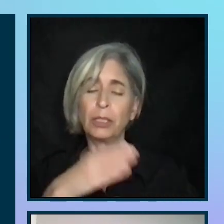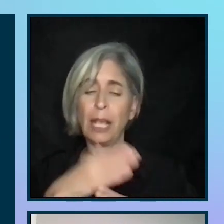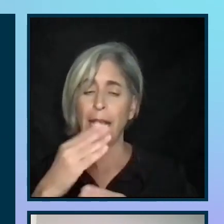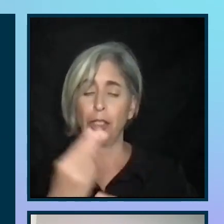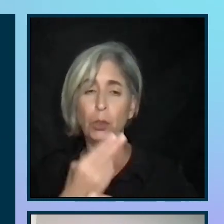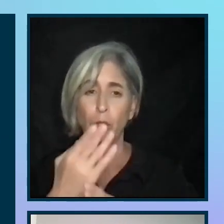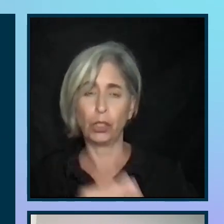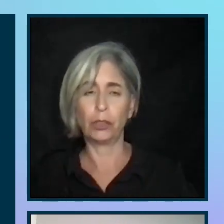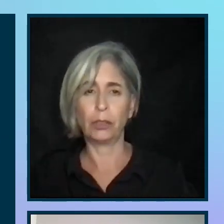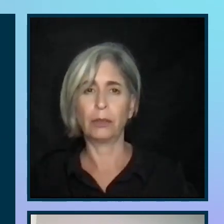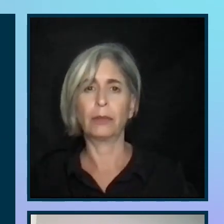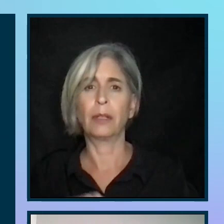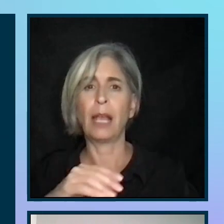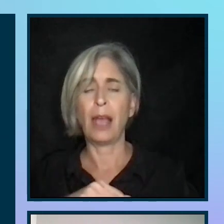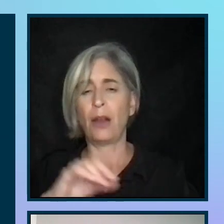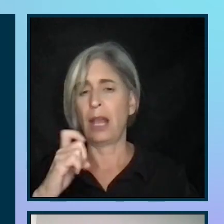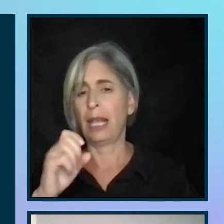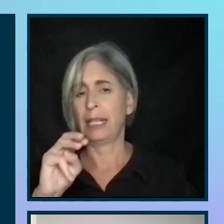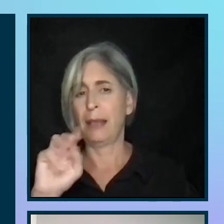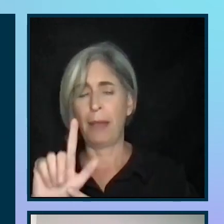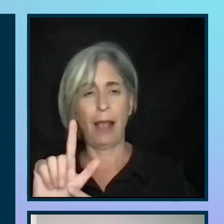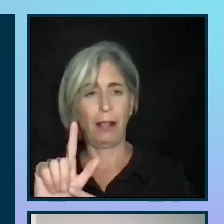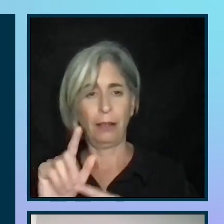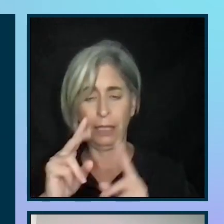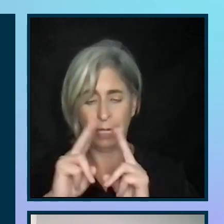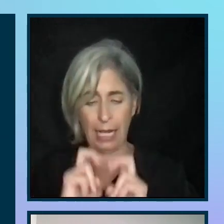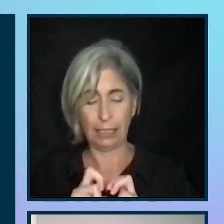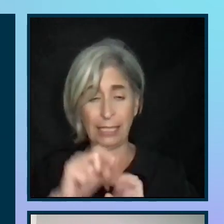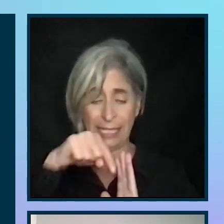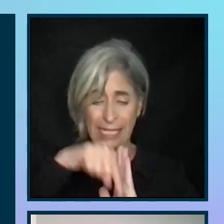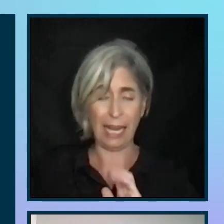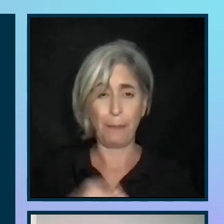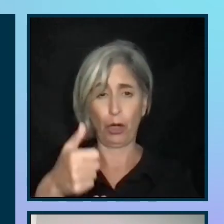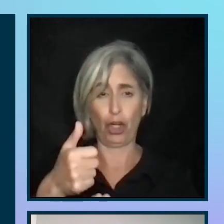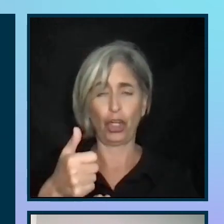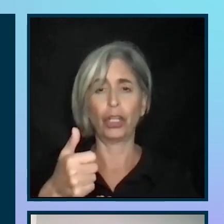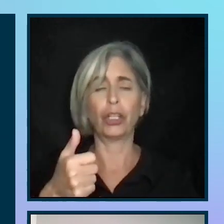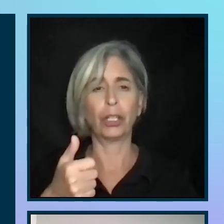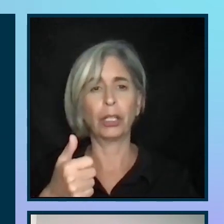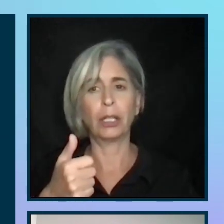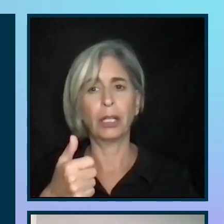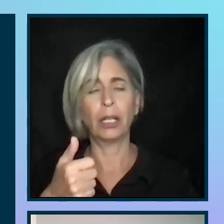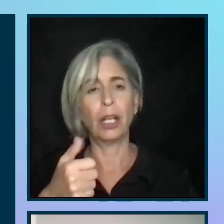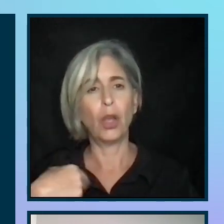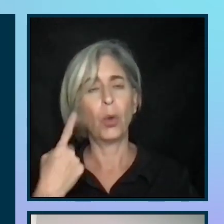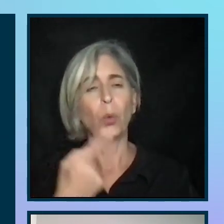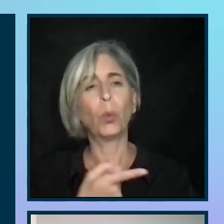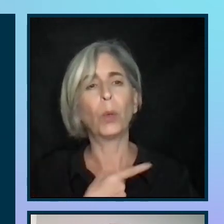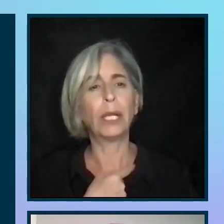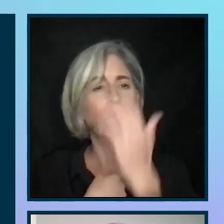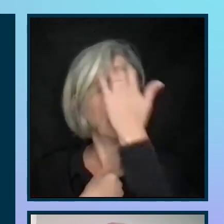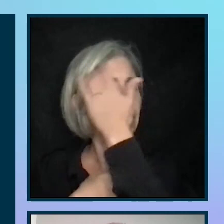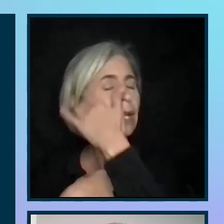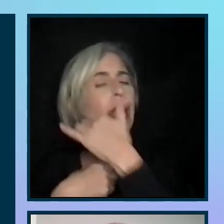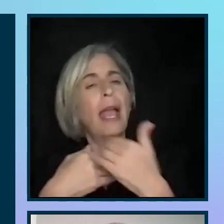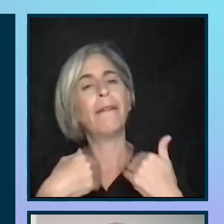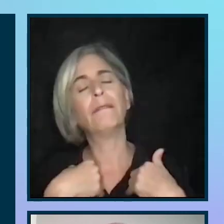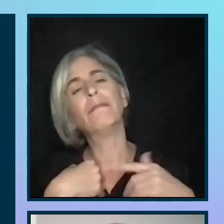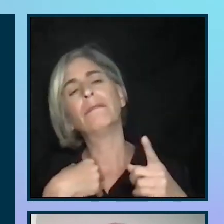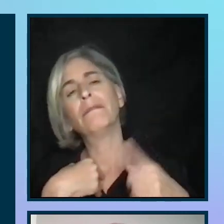Our XML analysis goes in and does a deep breath. What we do in the XML analysis is that we take